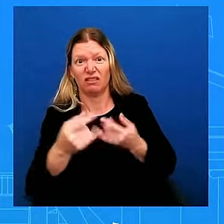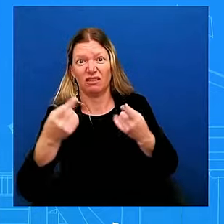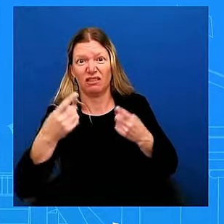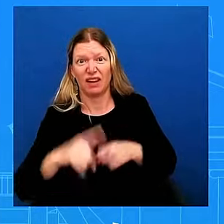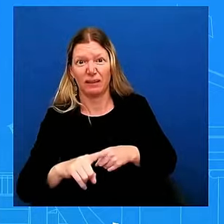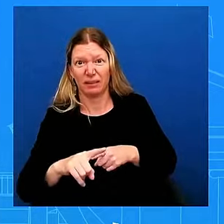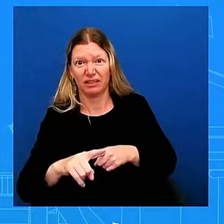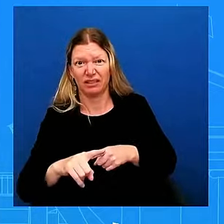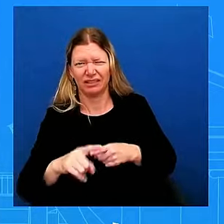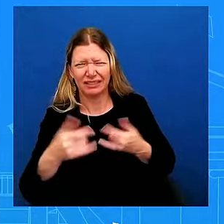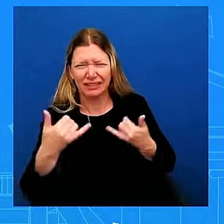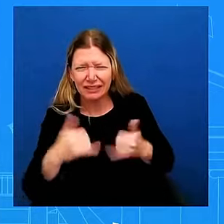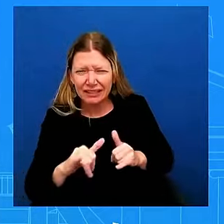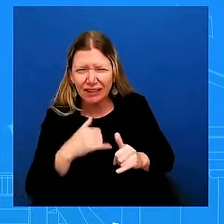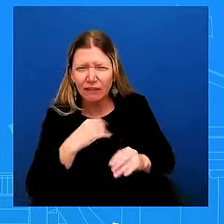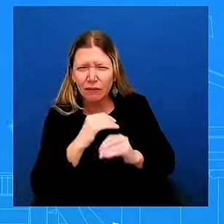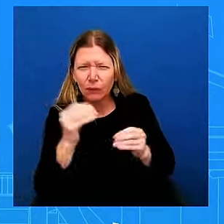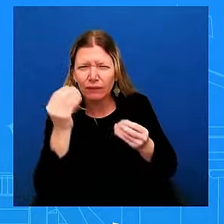that the